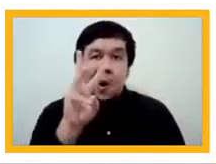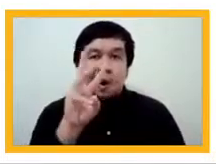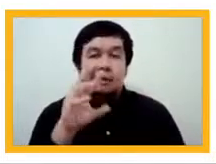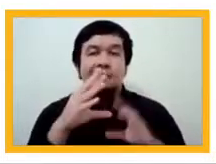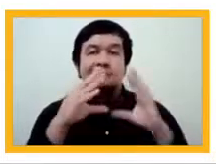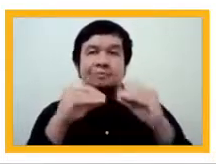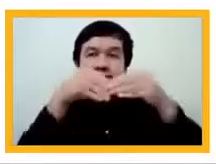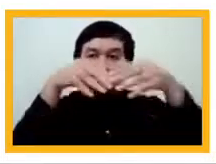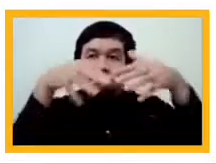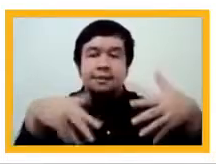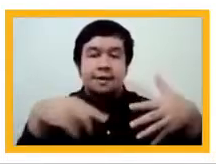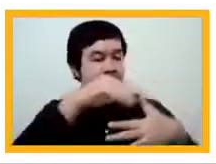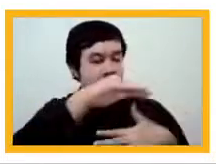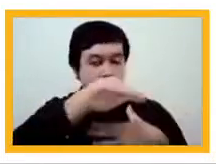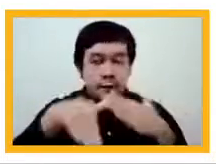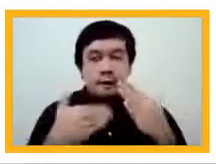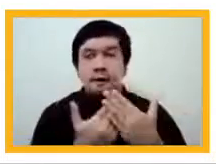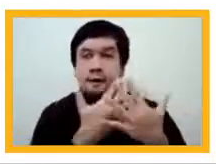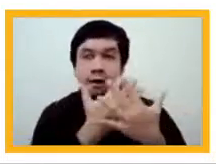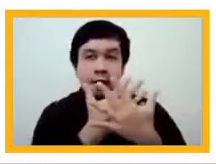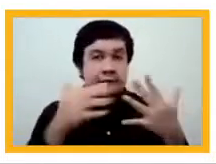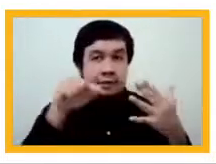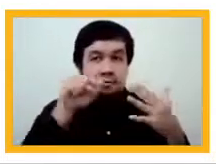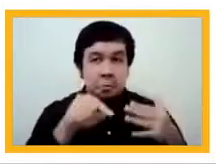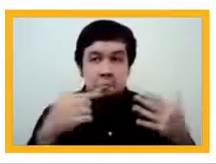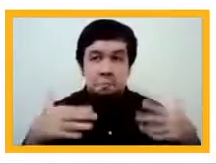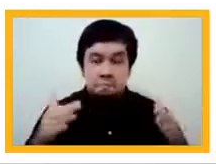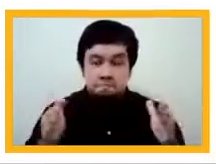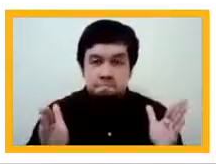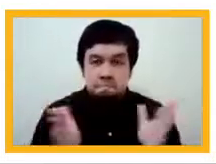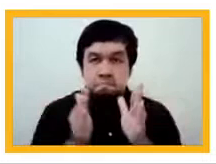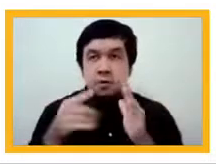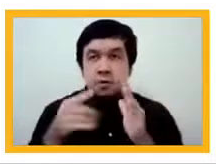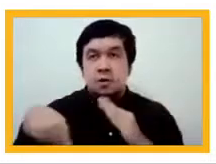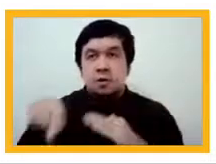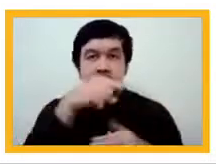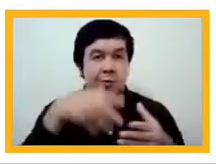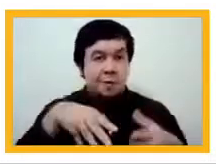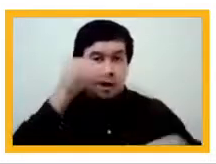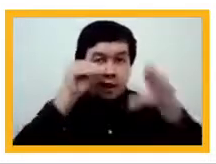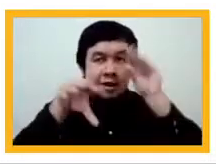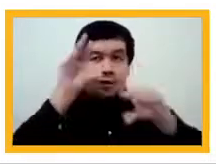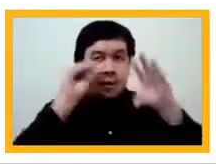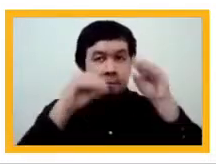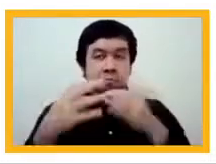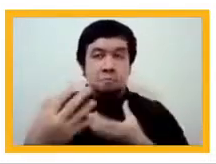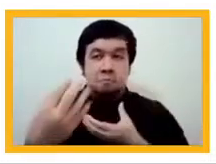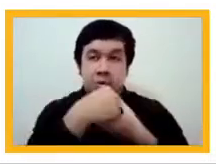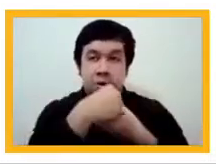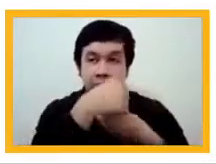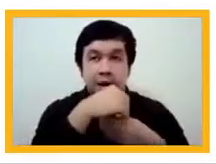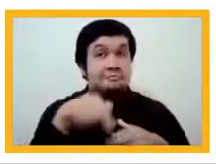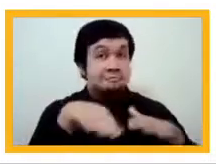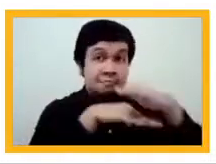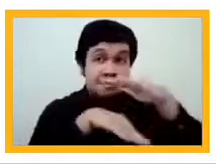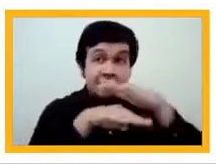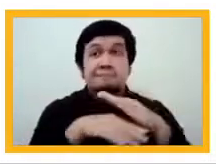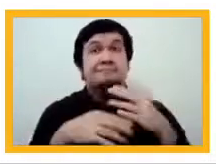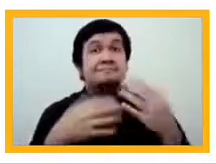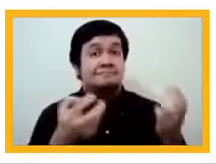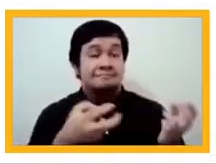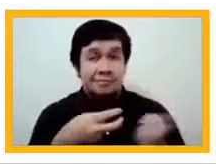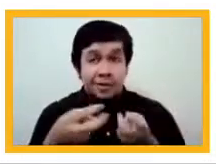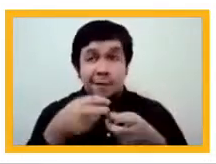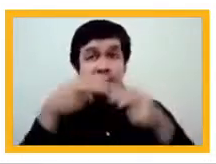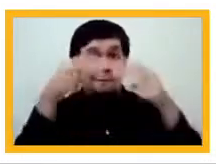areas talented with include the computational skills. Then I realized that the